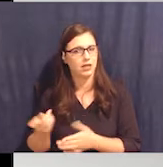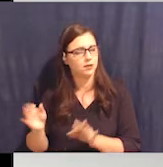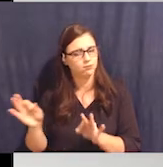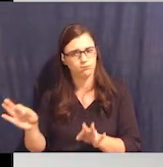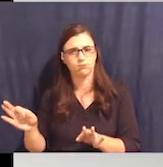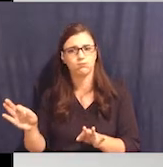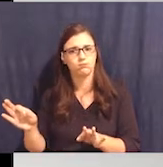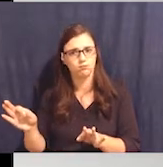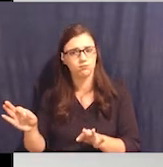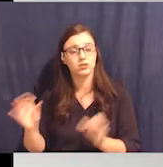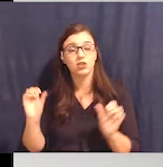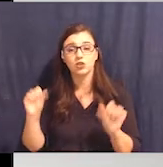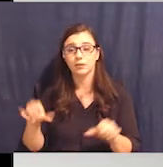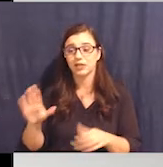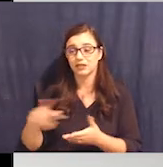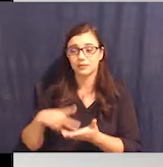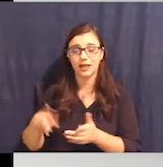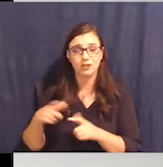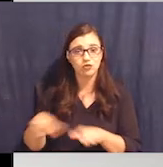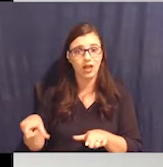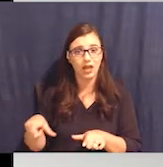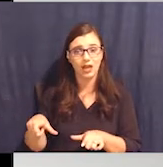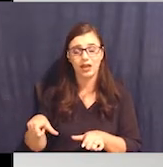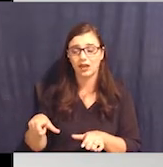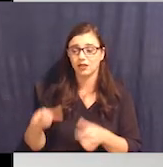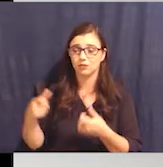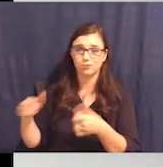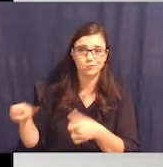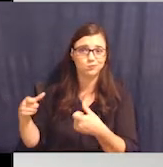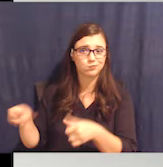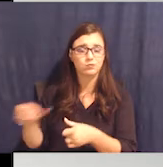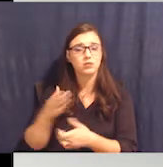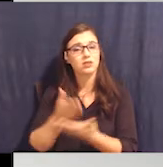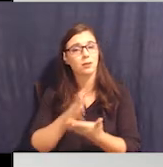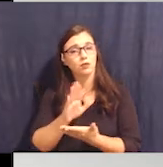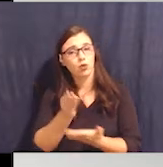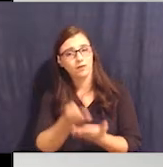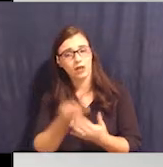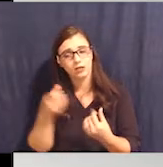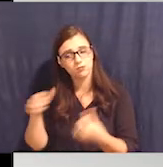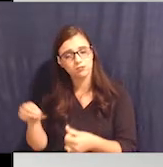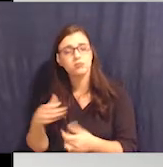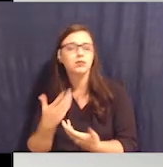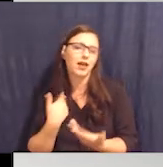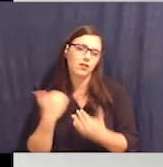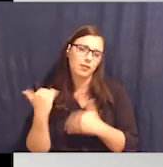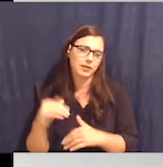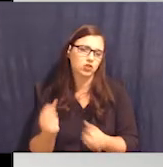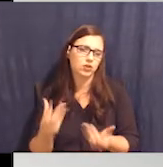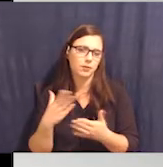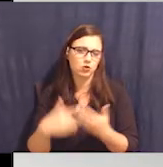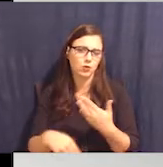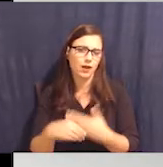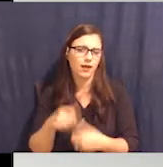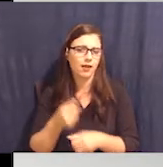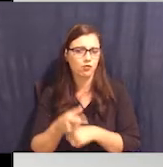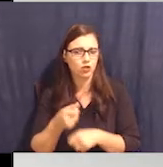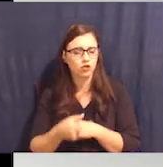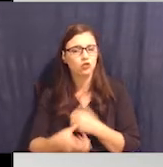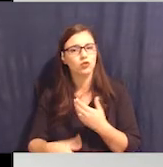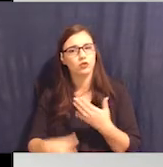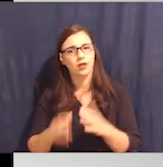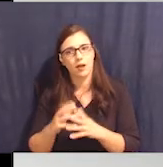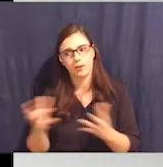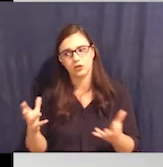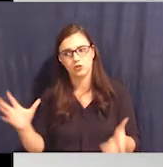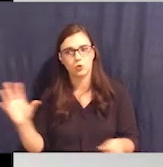some money. And it could be his paycheck put in there. It could be some of your funds. There's just a limitation to how much you could add each year and how